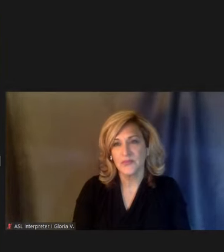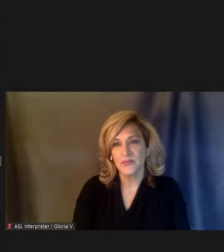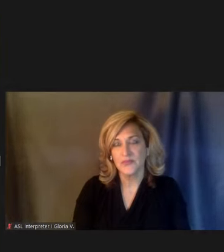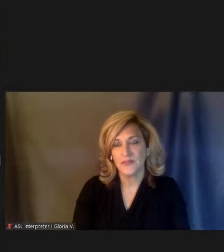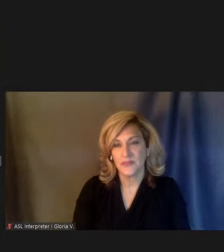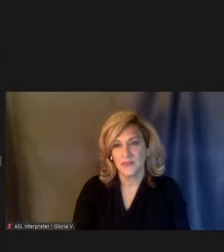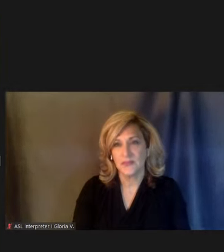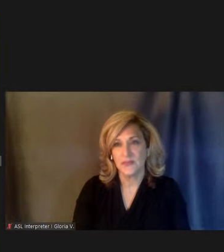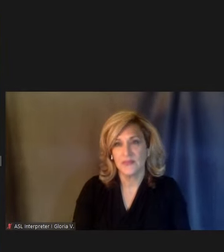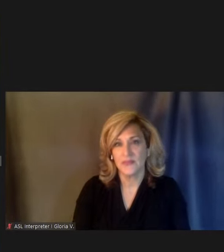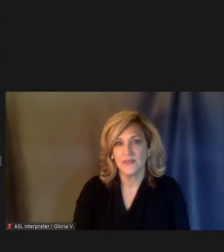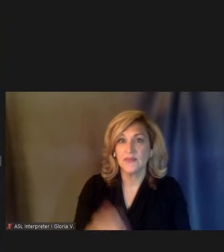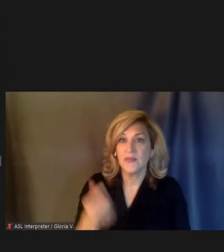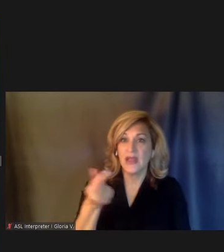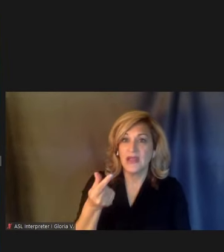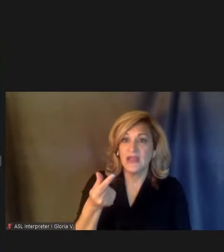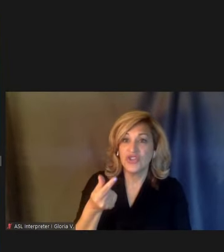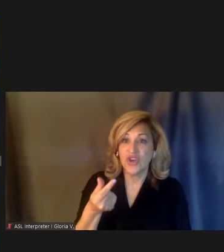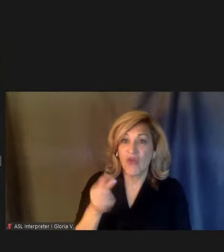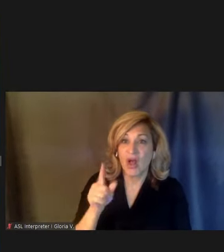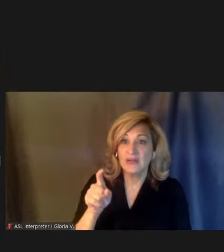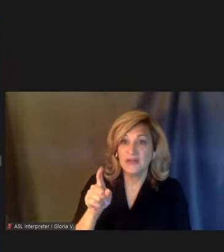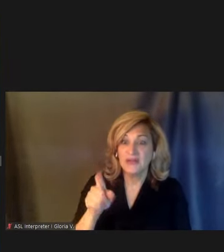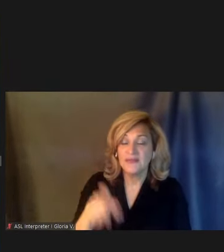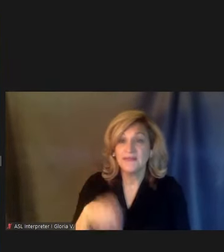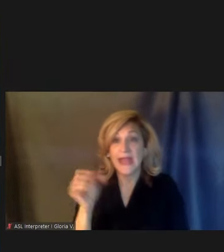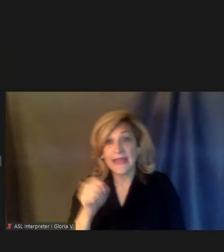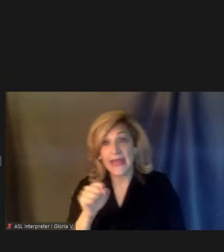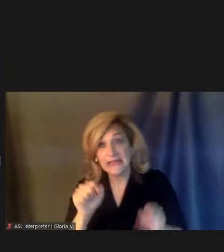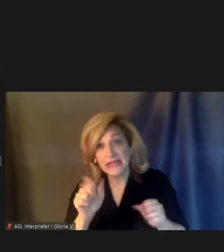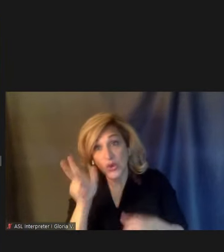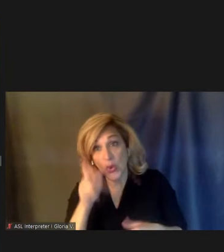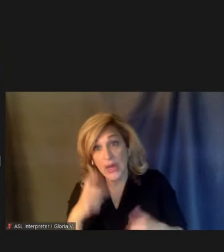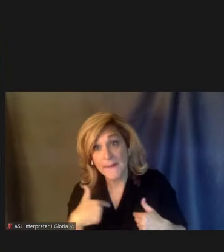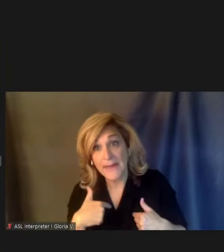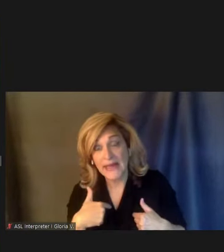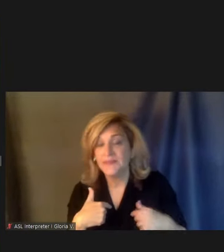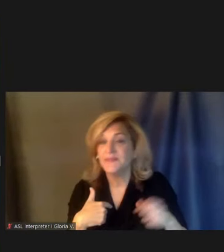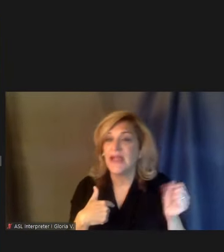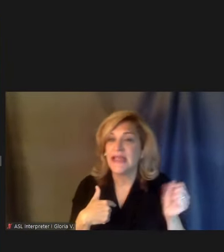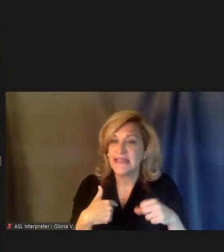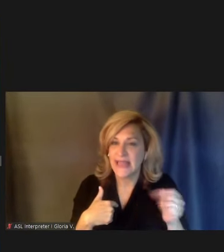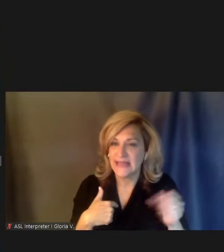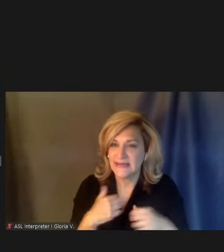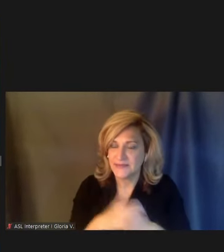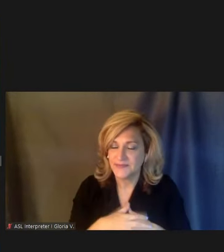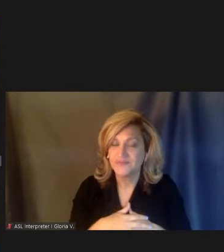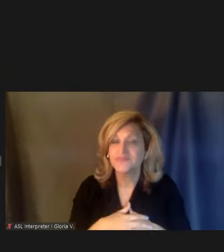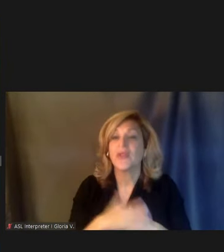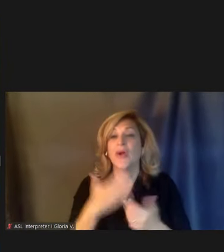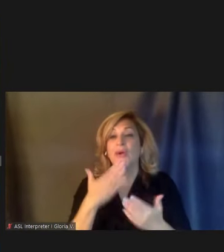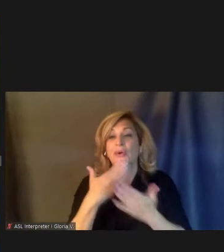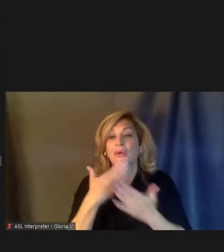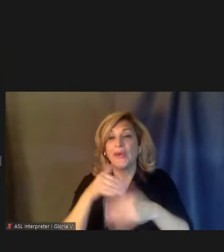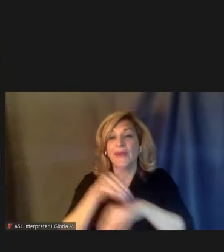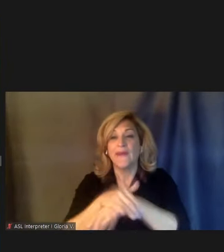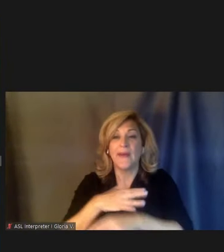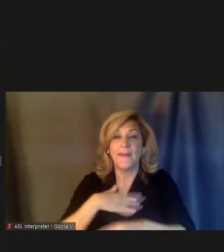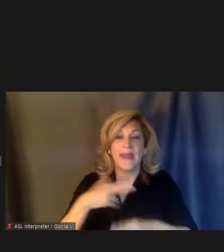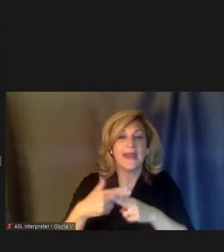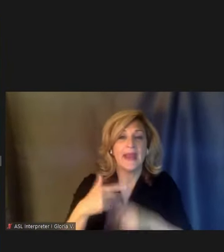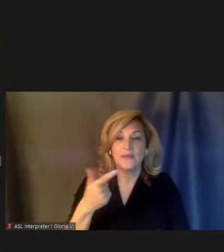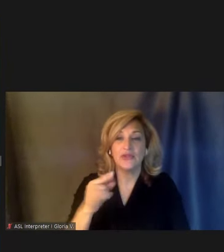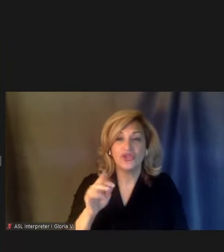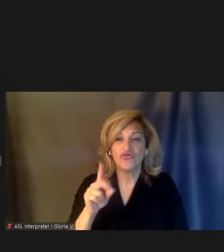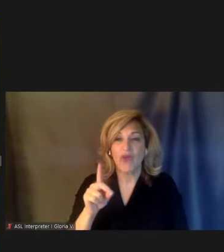Gerard? Yes, hello, can you hear me? Yes. Yes, good evening. My name is Gerard Demers and